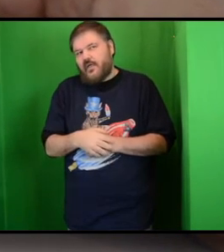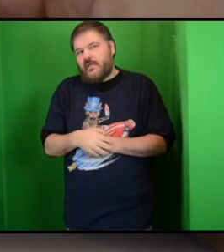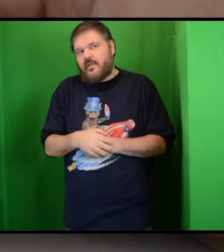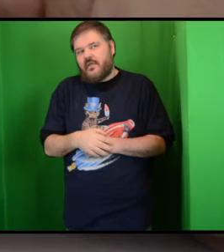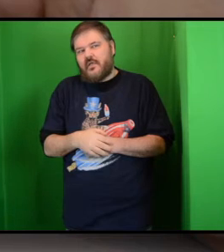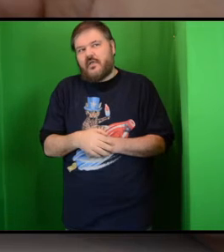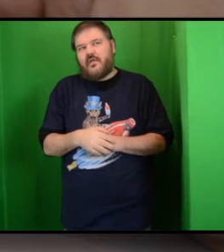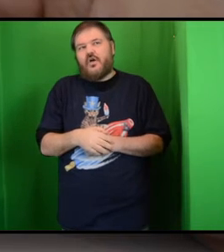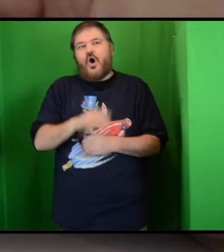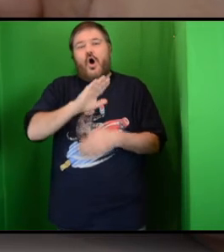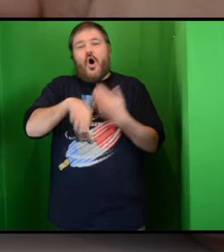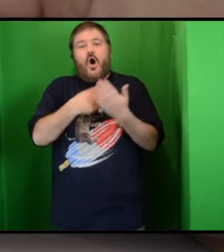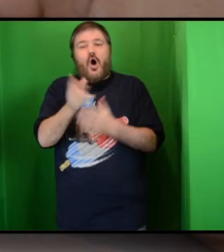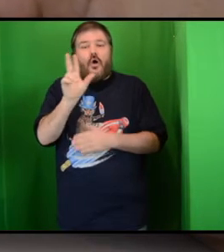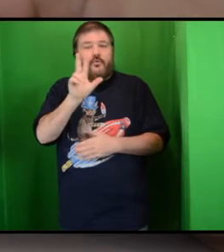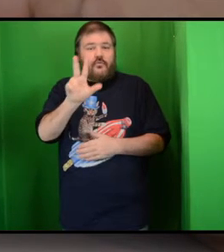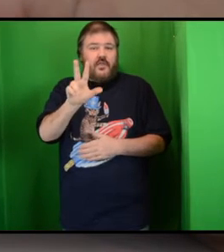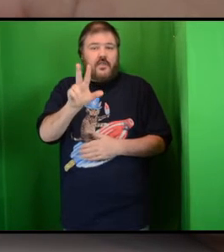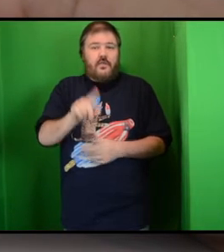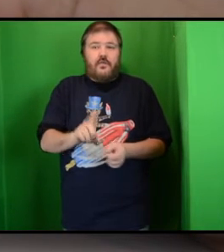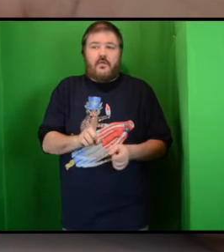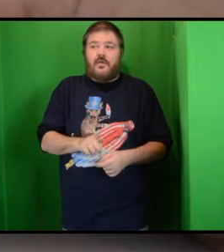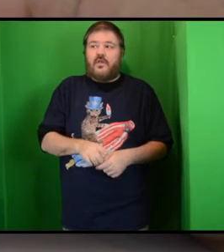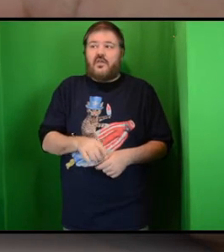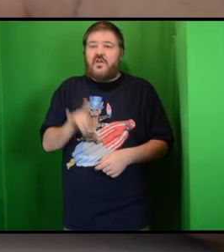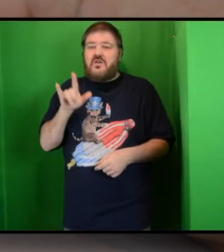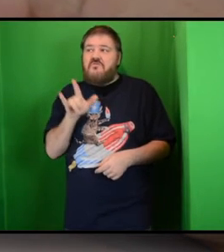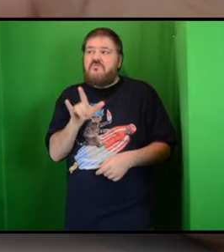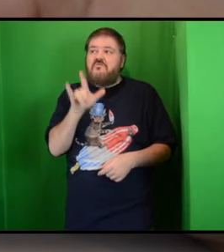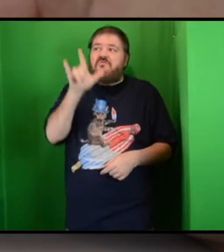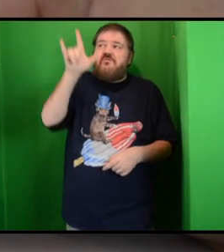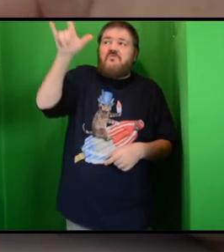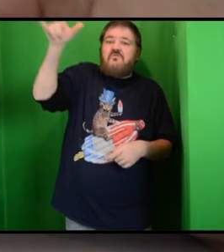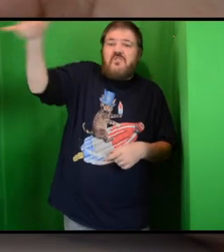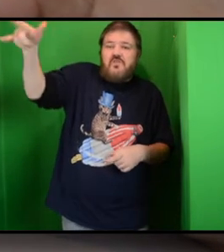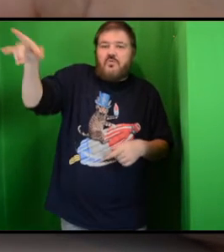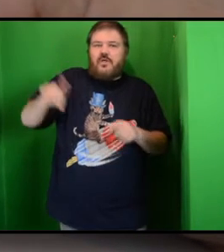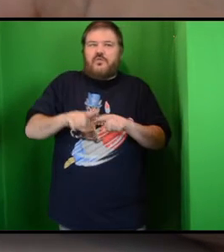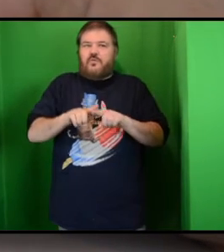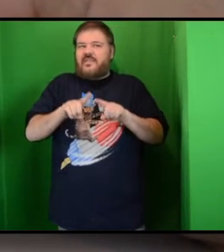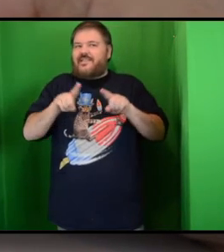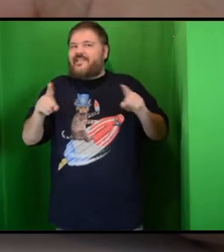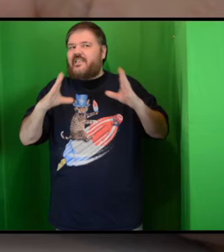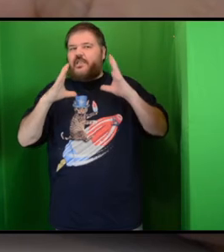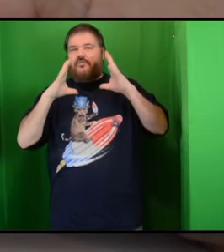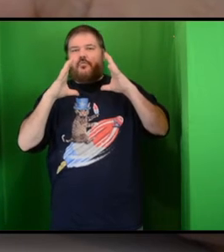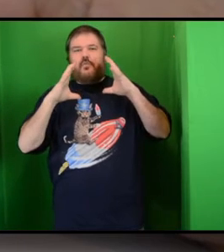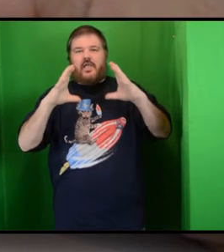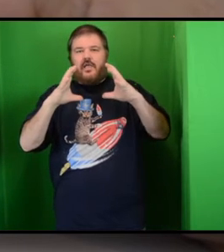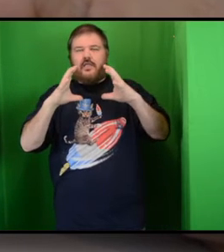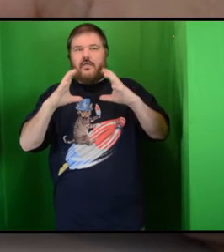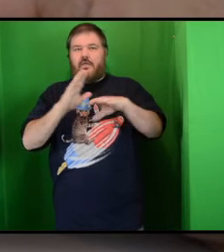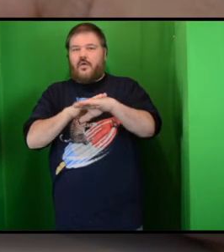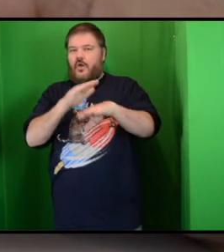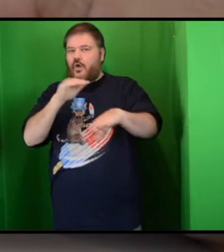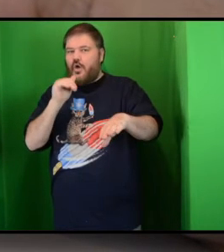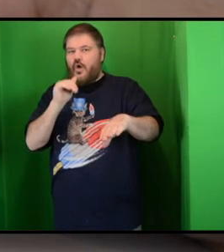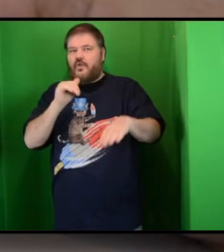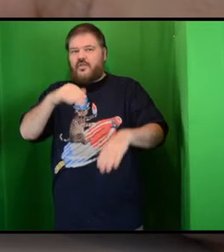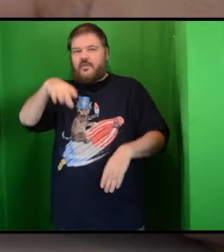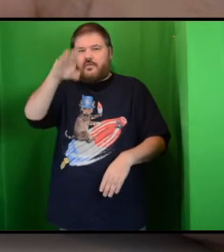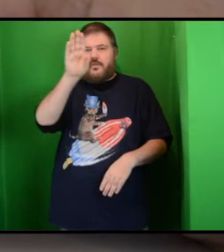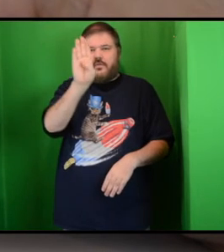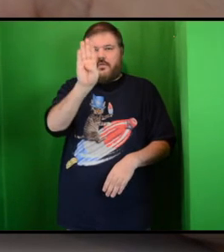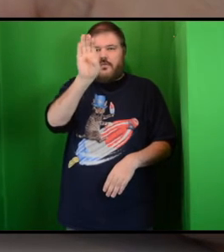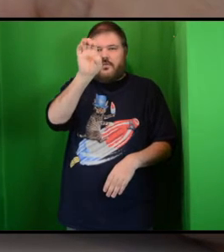to that as well. So, I would give this guy right now, just between 5 being the best,